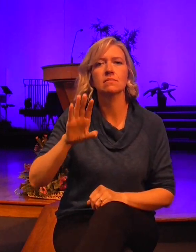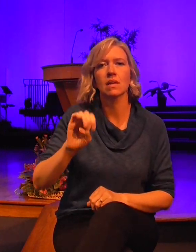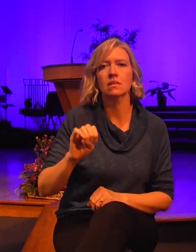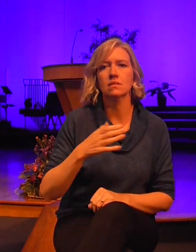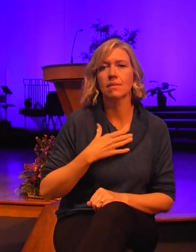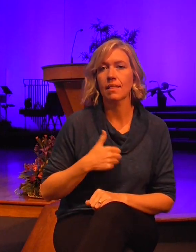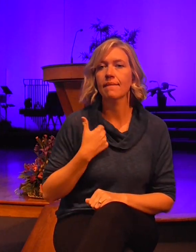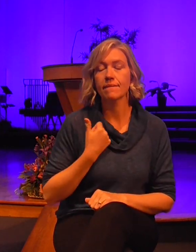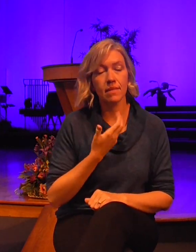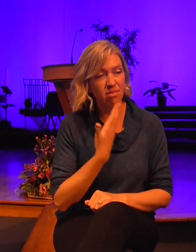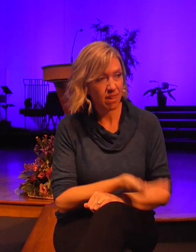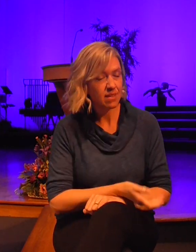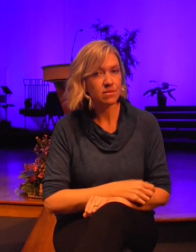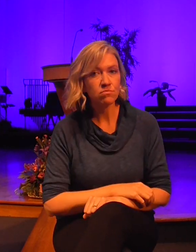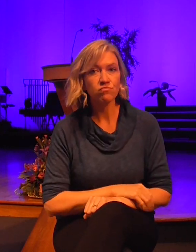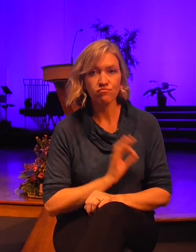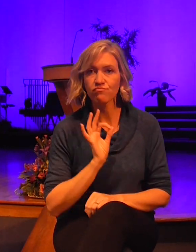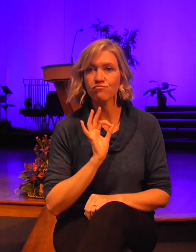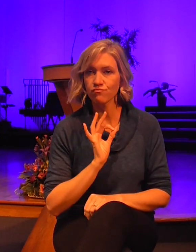that.